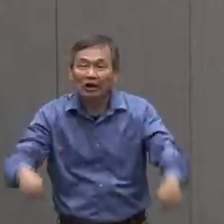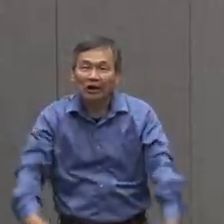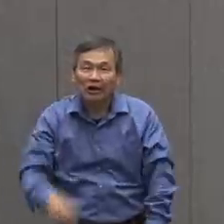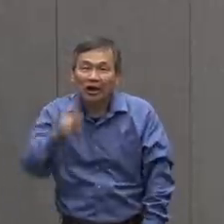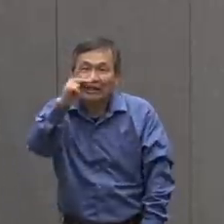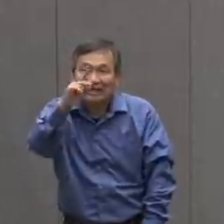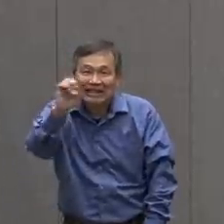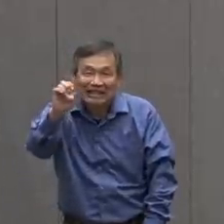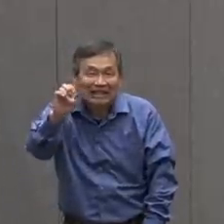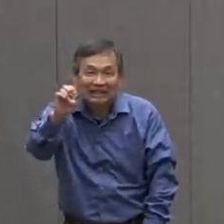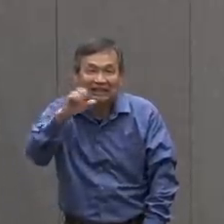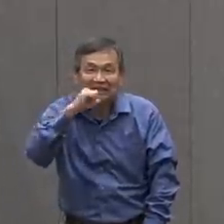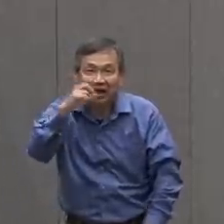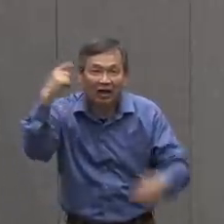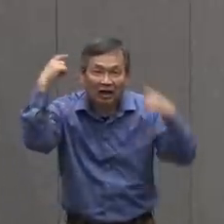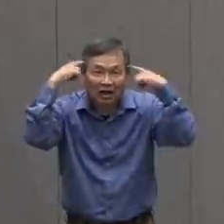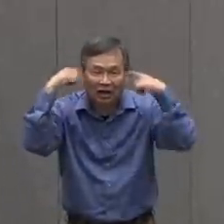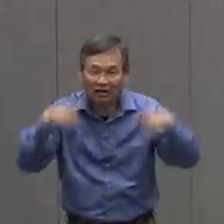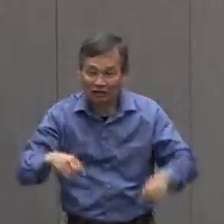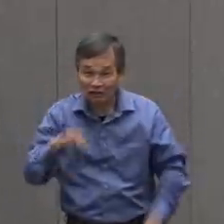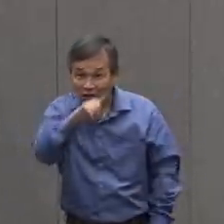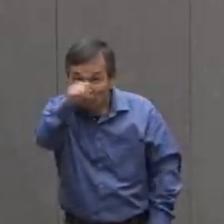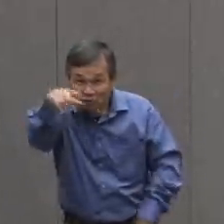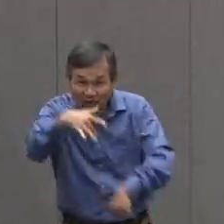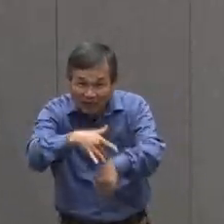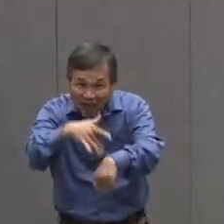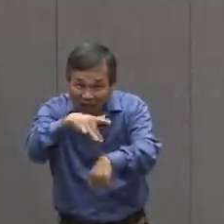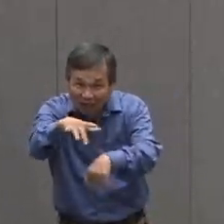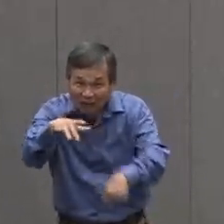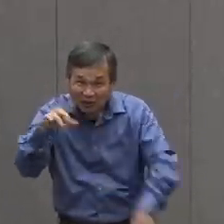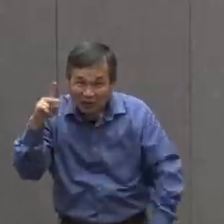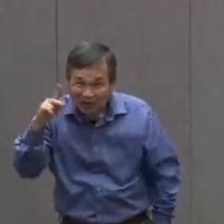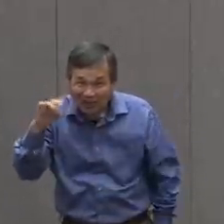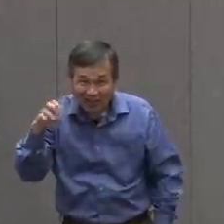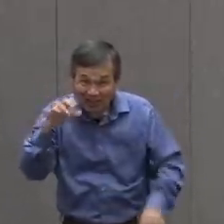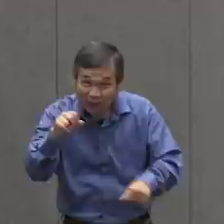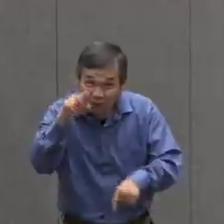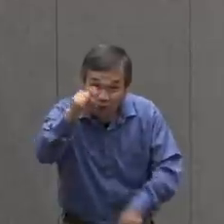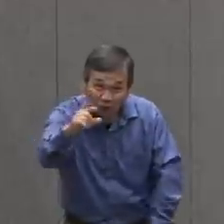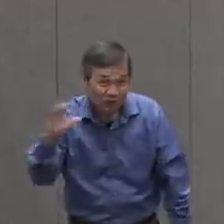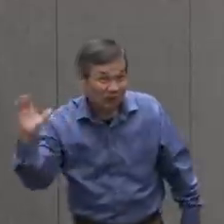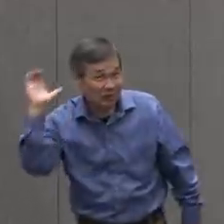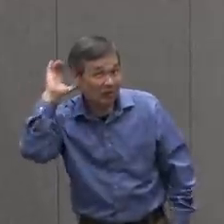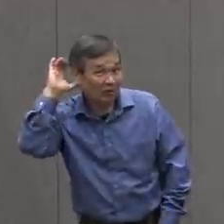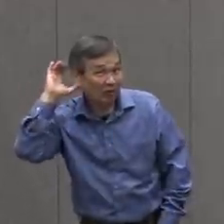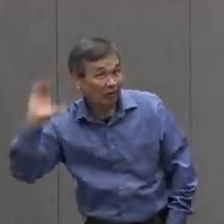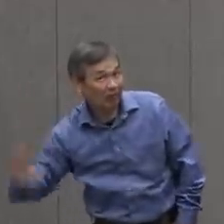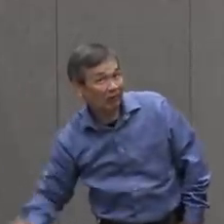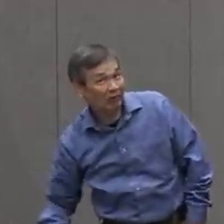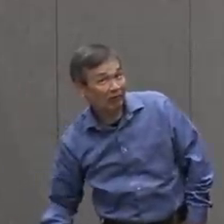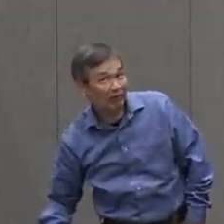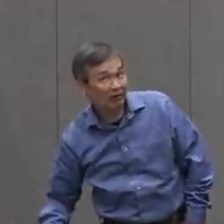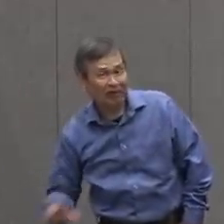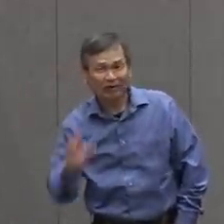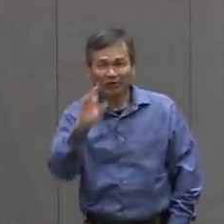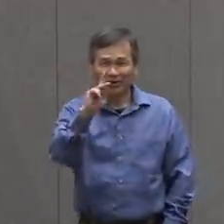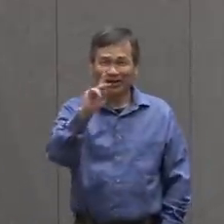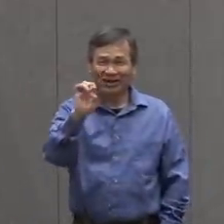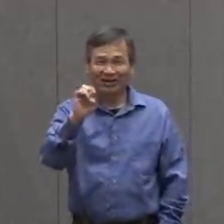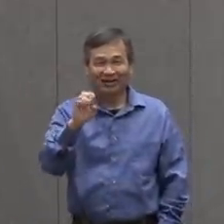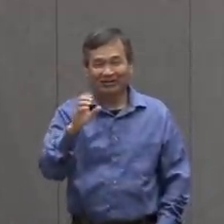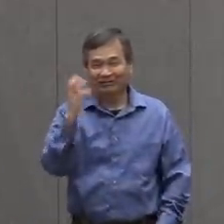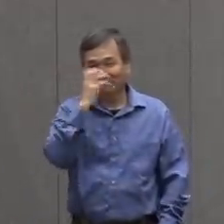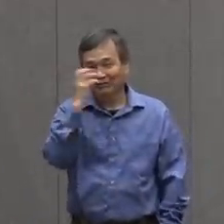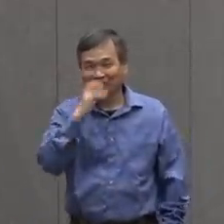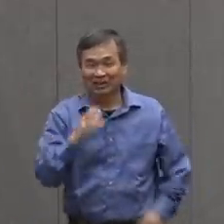knees on your legs. Can you hear with your knees? Wow, a tiny little